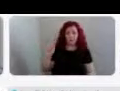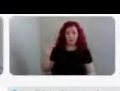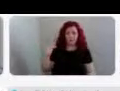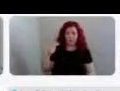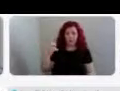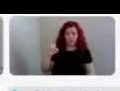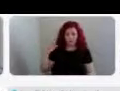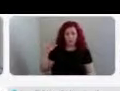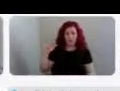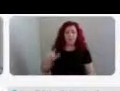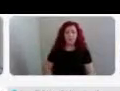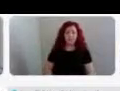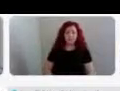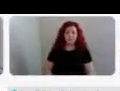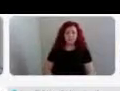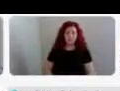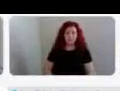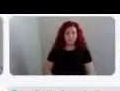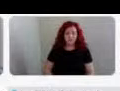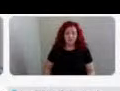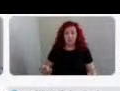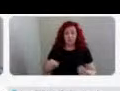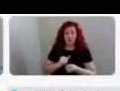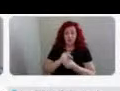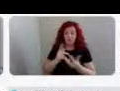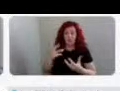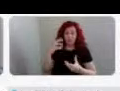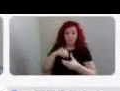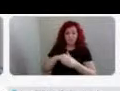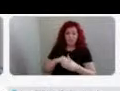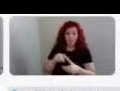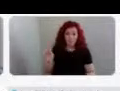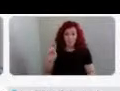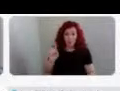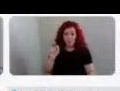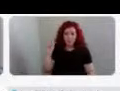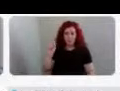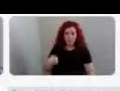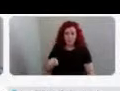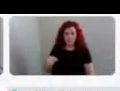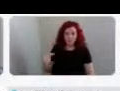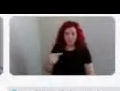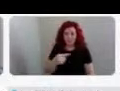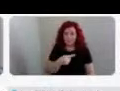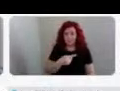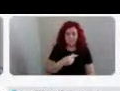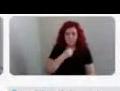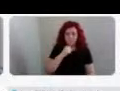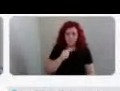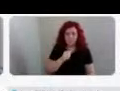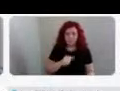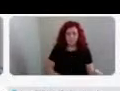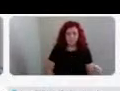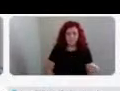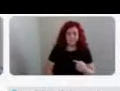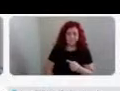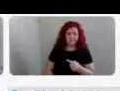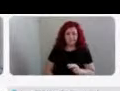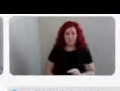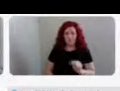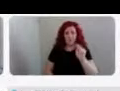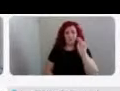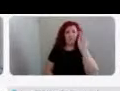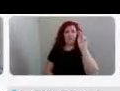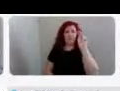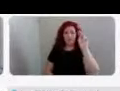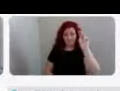everything that we do is directed in the tucson direction rather than way north